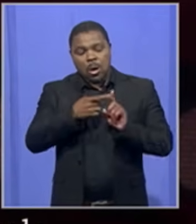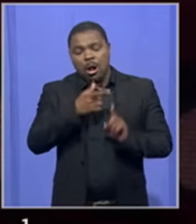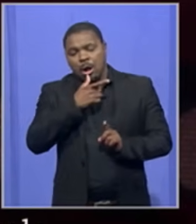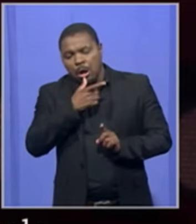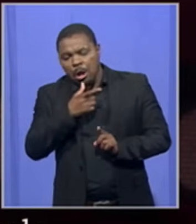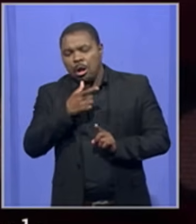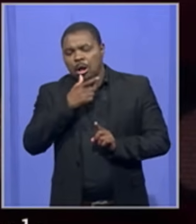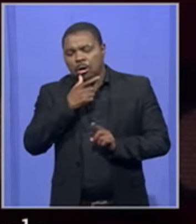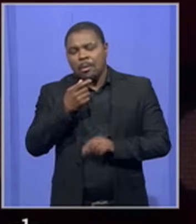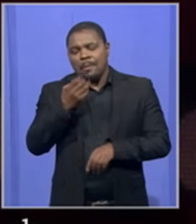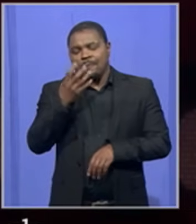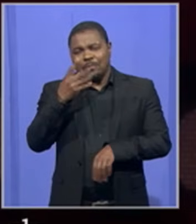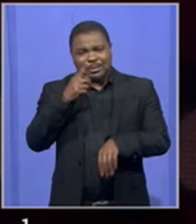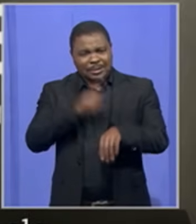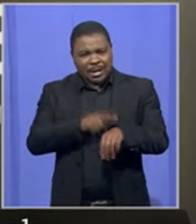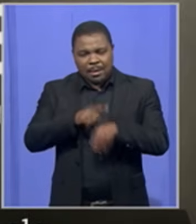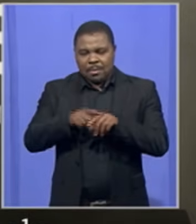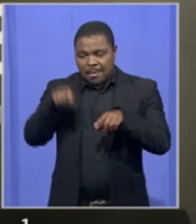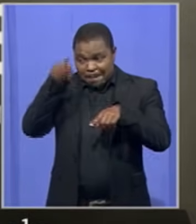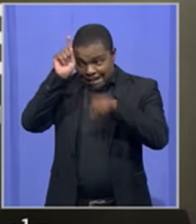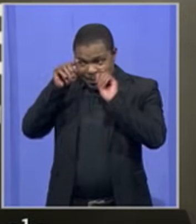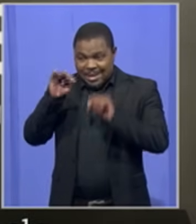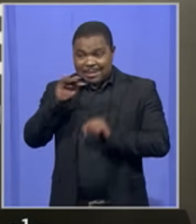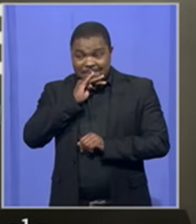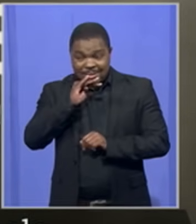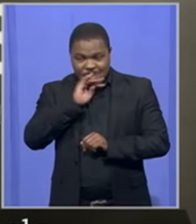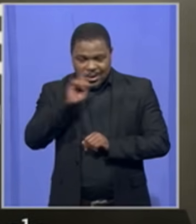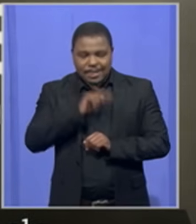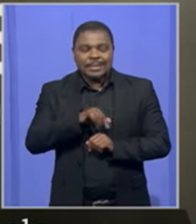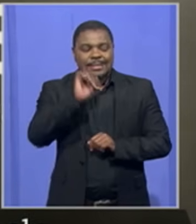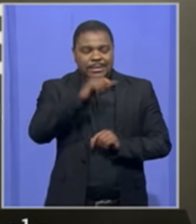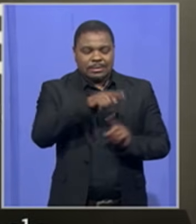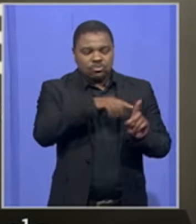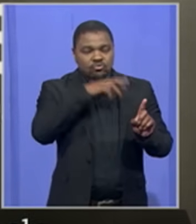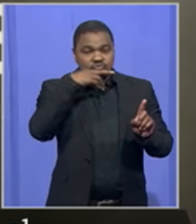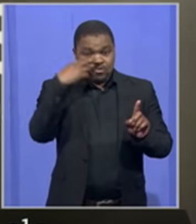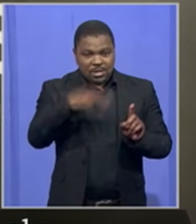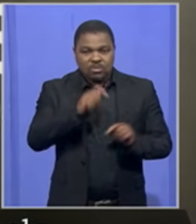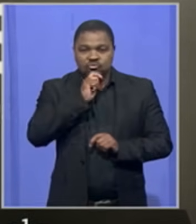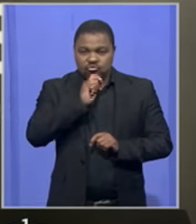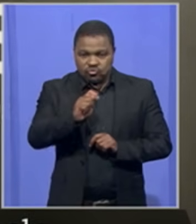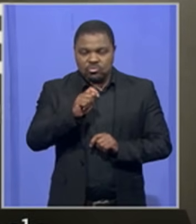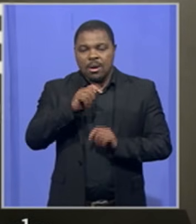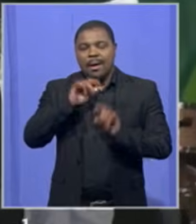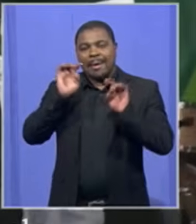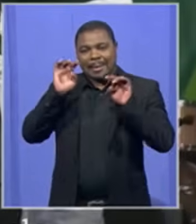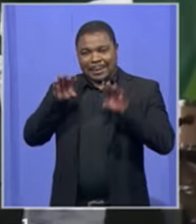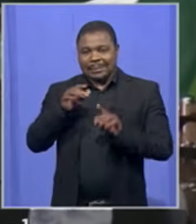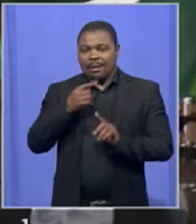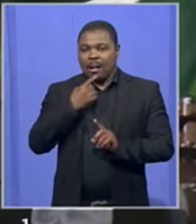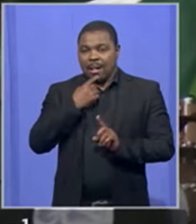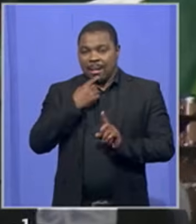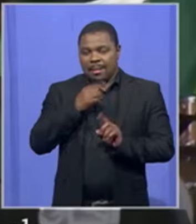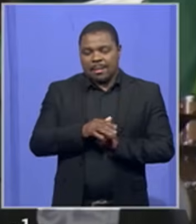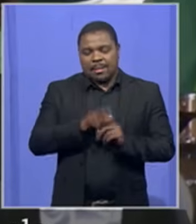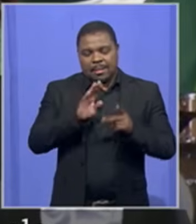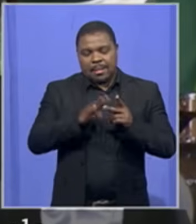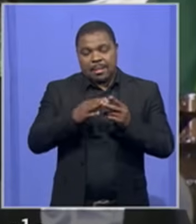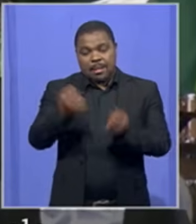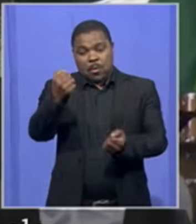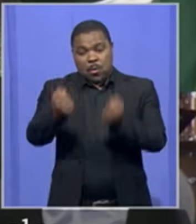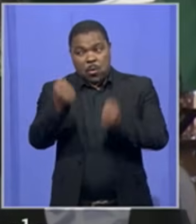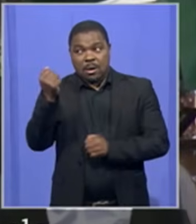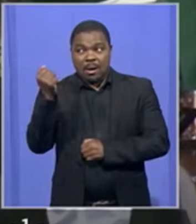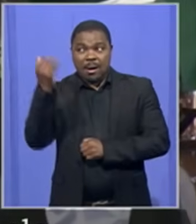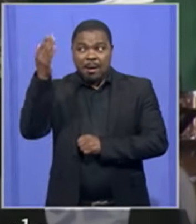lefoko lefela go tlhalosa Malema ke puo ya letlhoo. Kgotlatshekelo kgolo e fitlhetse gareng ga tse dingwe